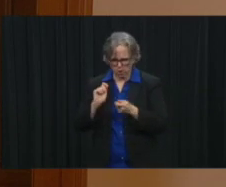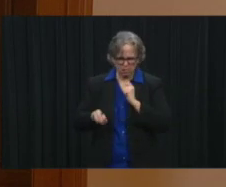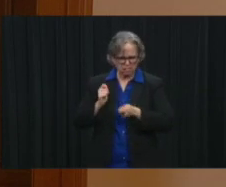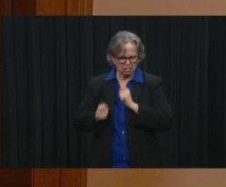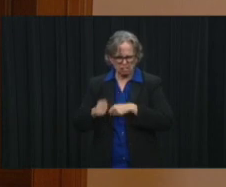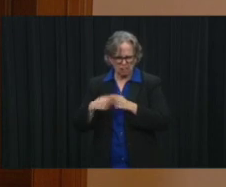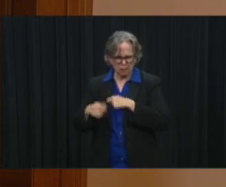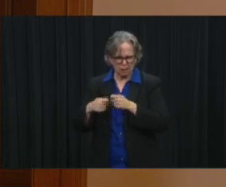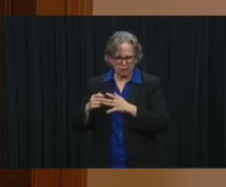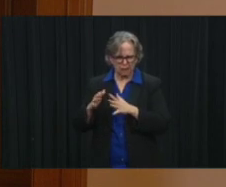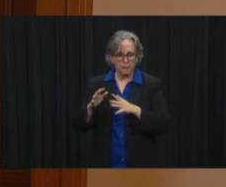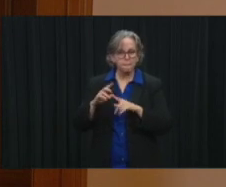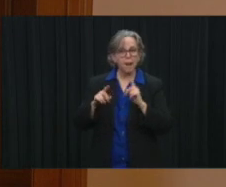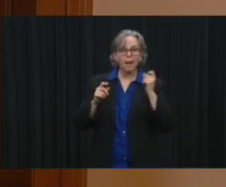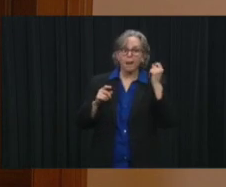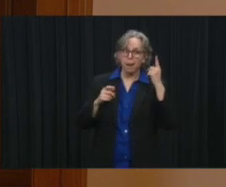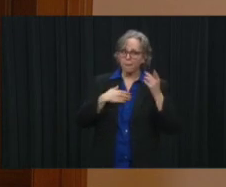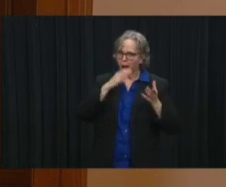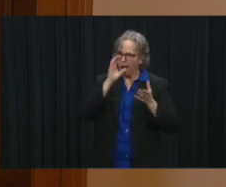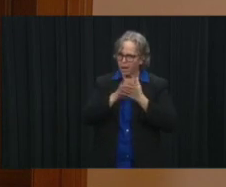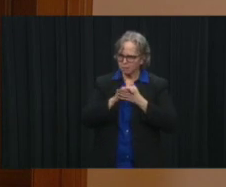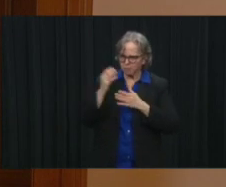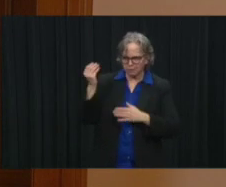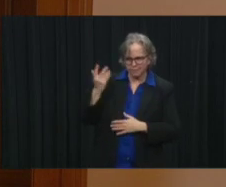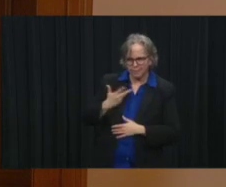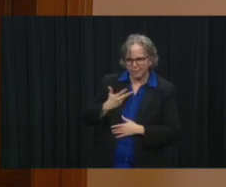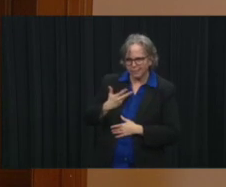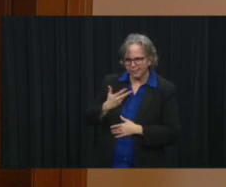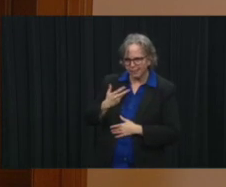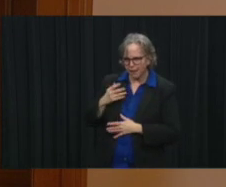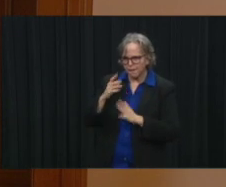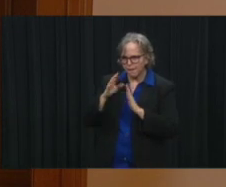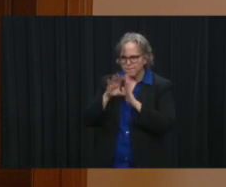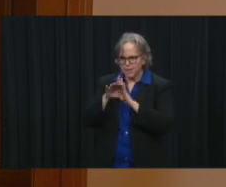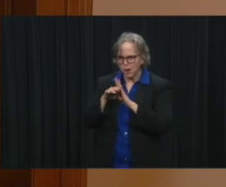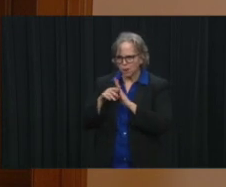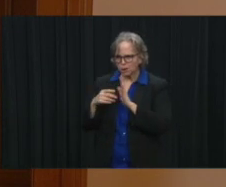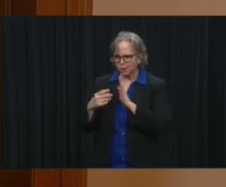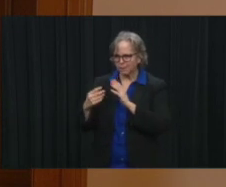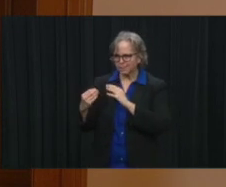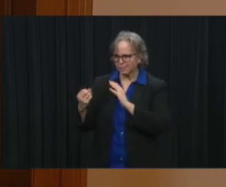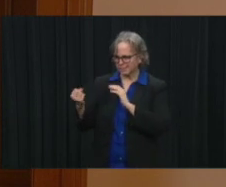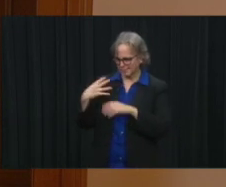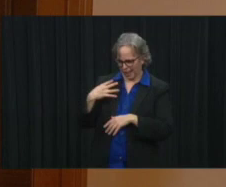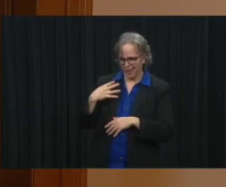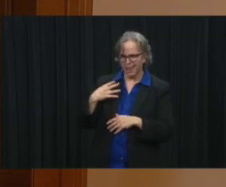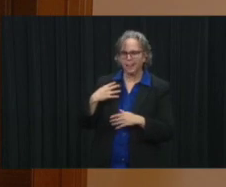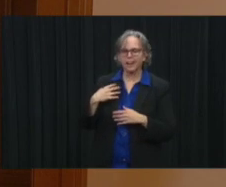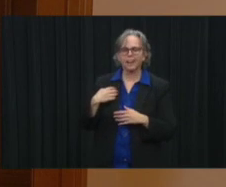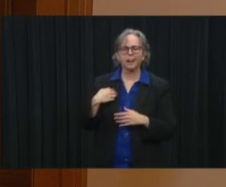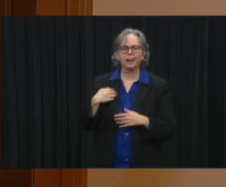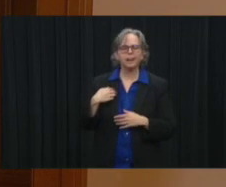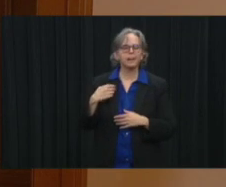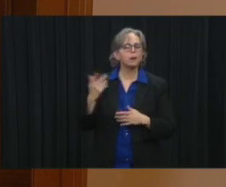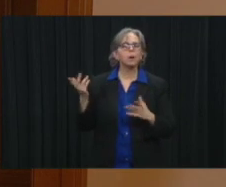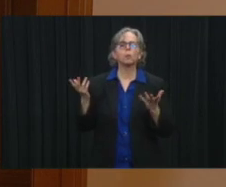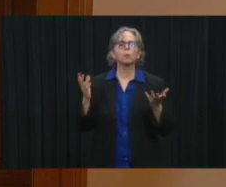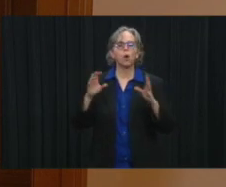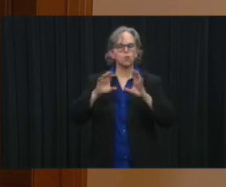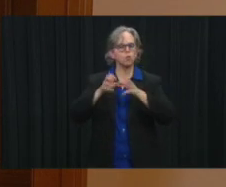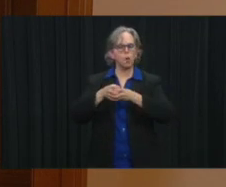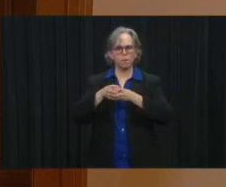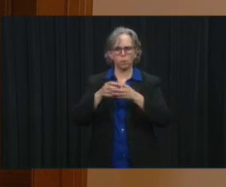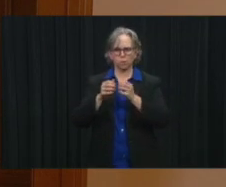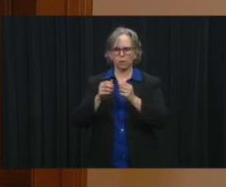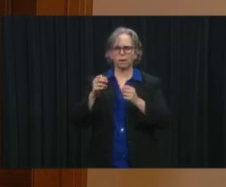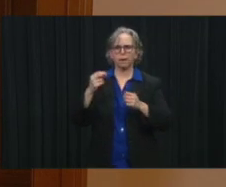posted to me. It was a video of an a cappella group. It's under the label Voice Play.